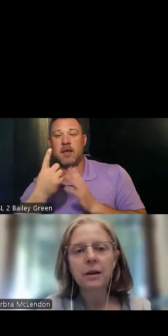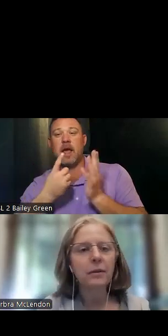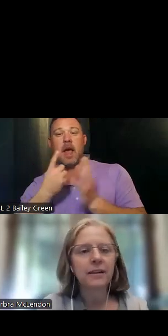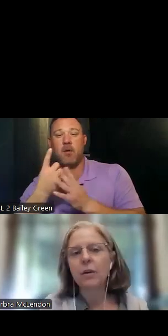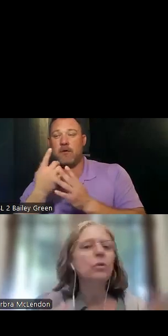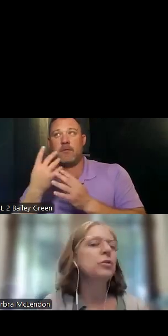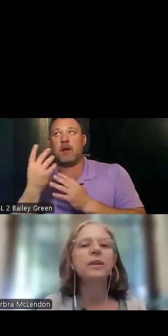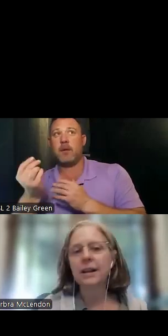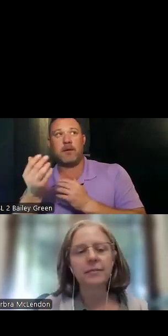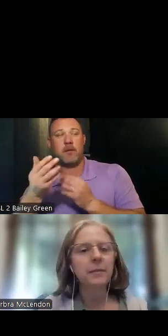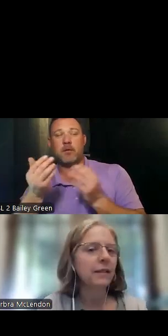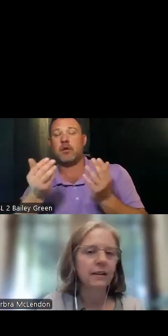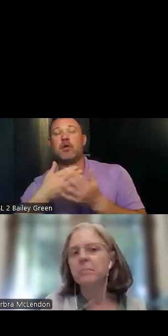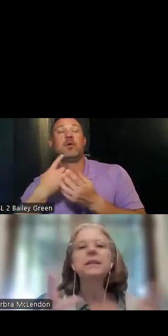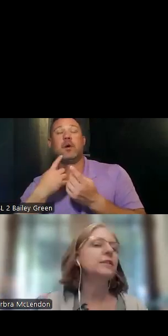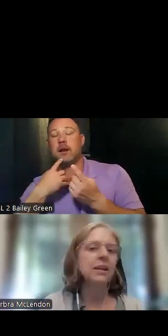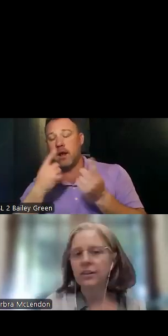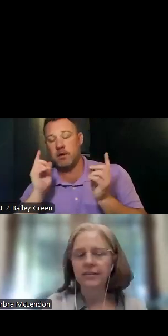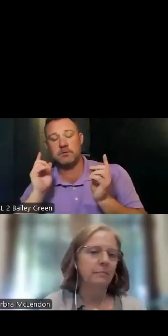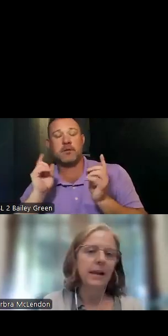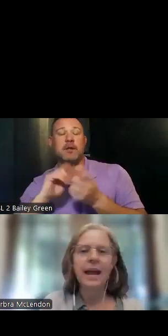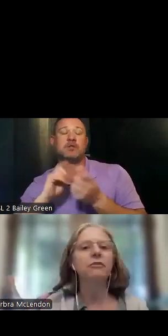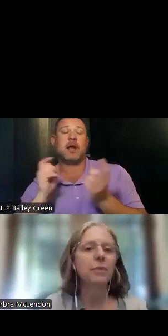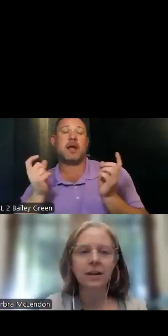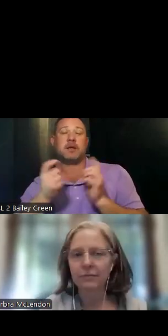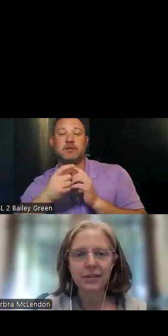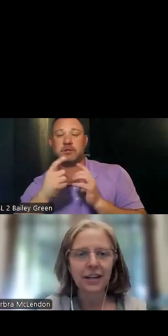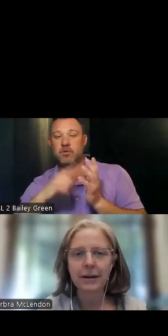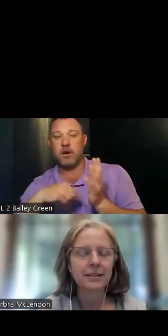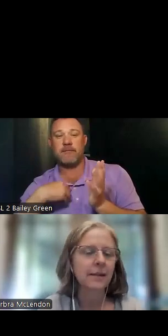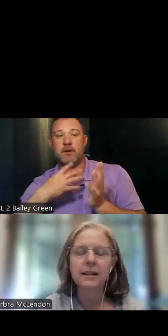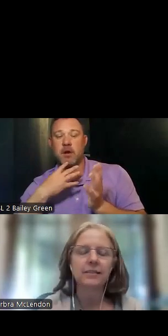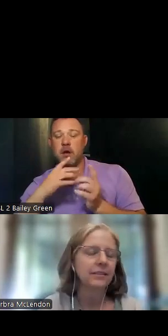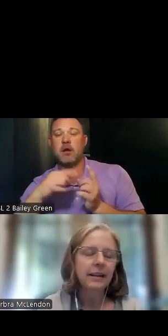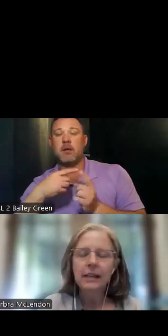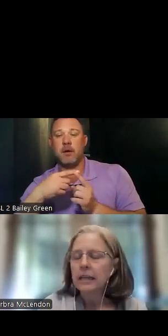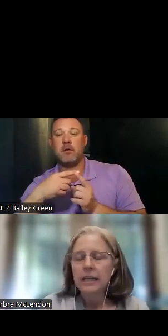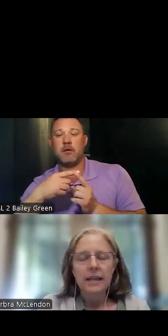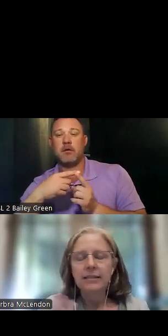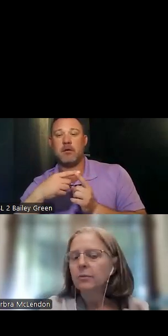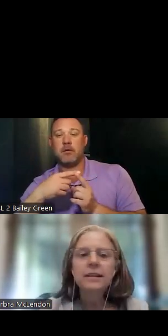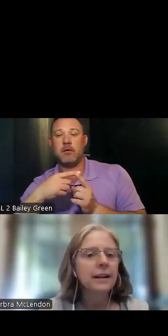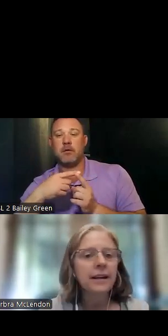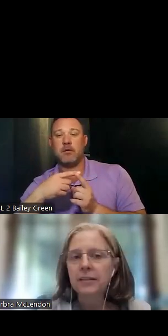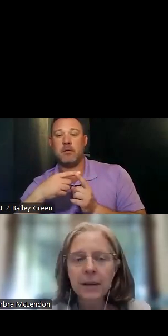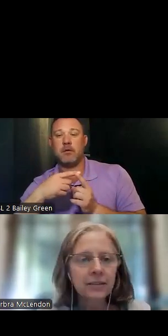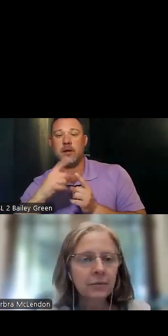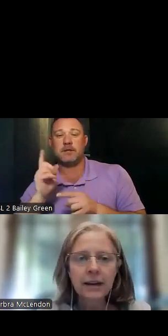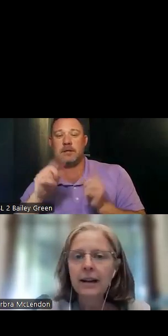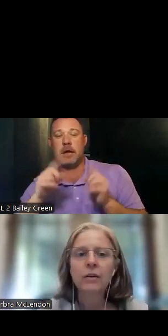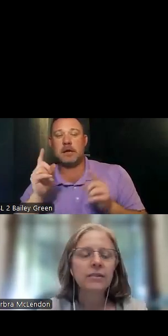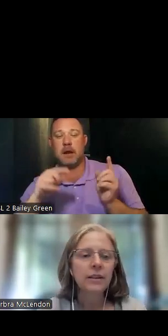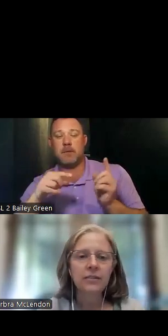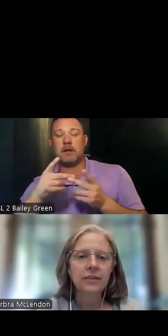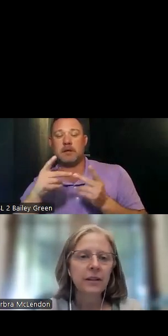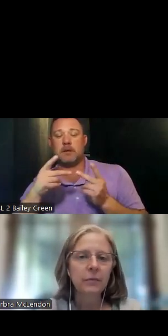come out that is a whole new announcement that completely changes half of what I've been talking about today. I mean, that's just, it's a really dynamic space right